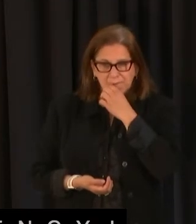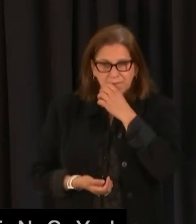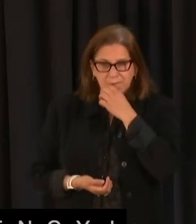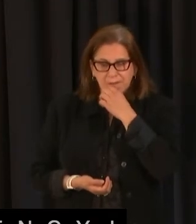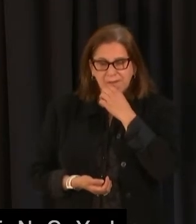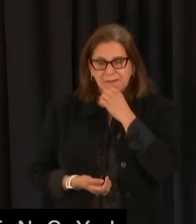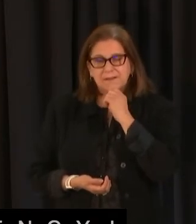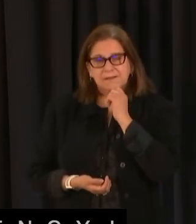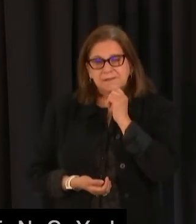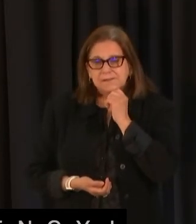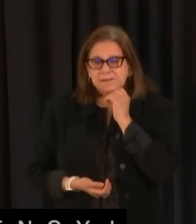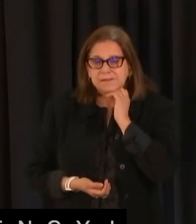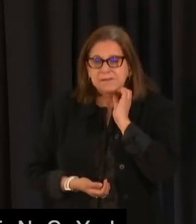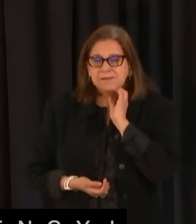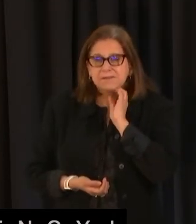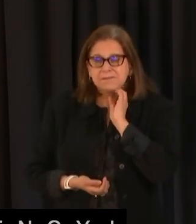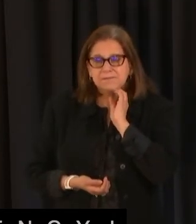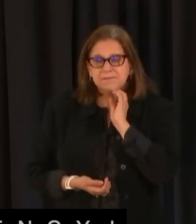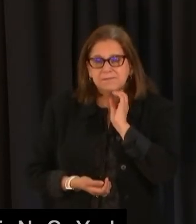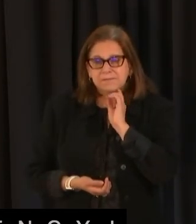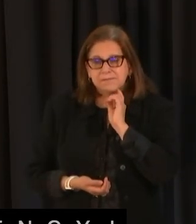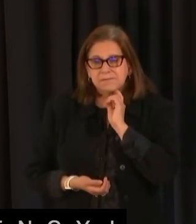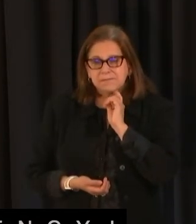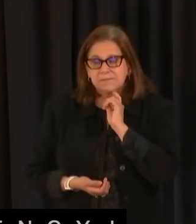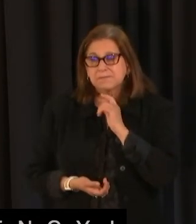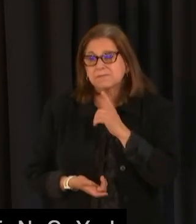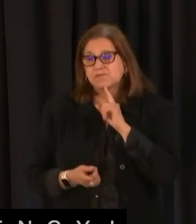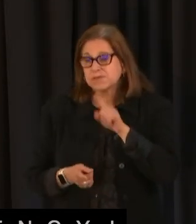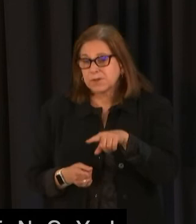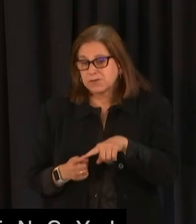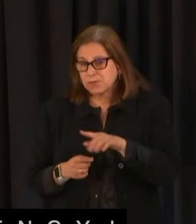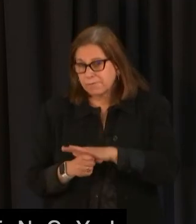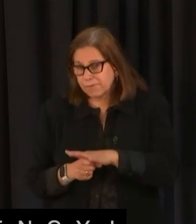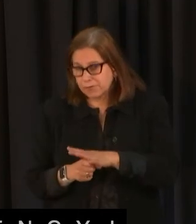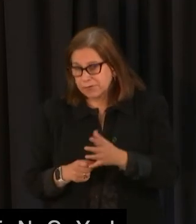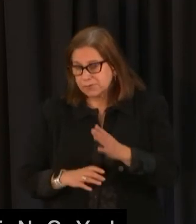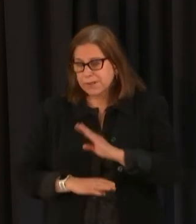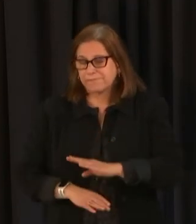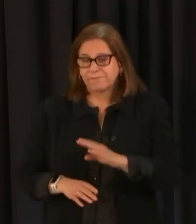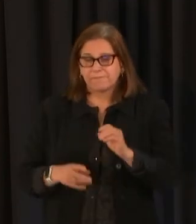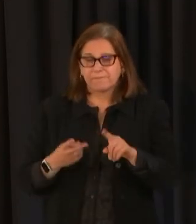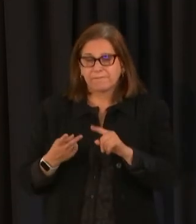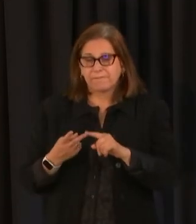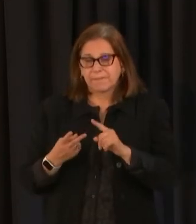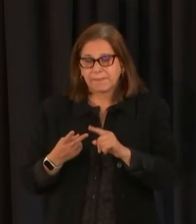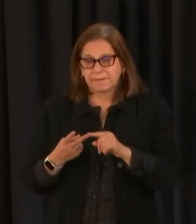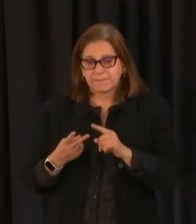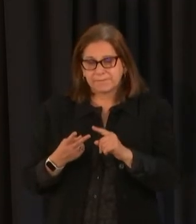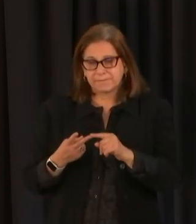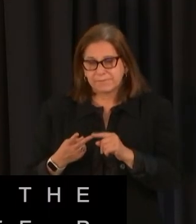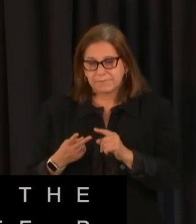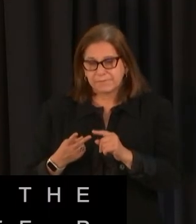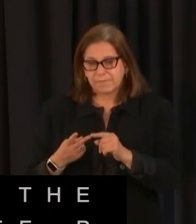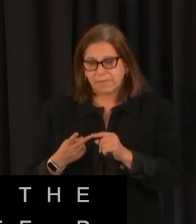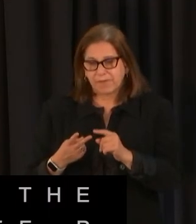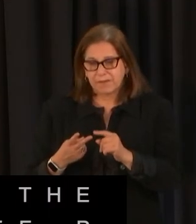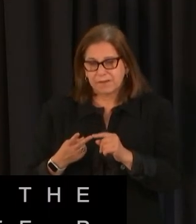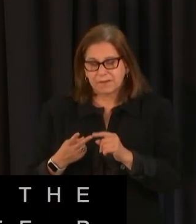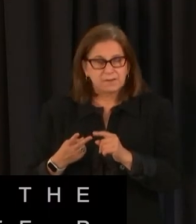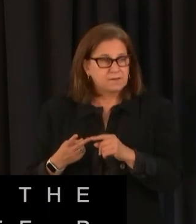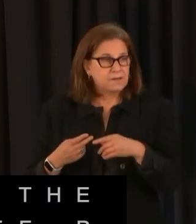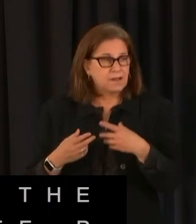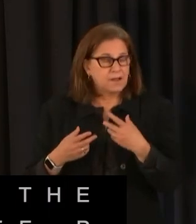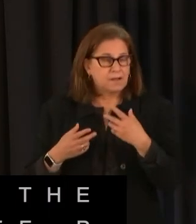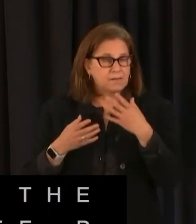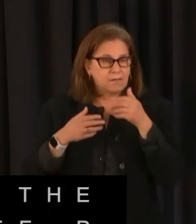think about it, we had the response to COVID, the relief period, which we're very much still in, providing relief